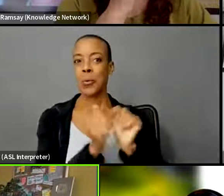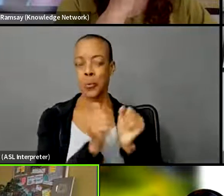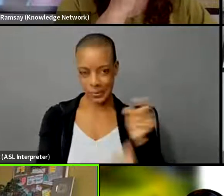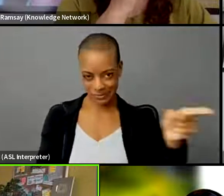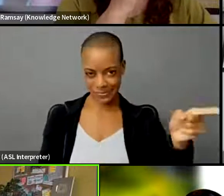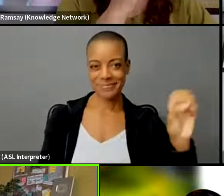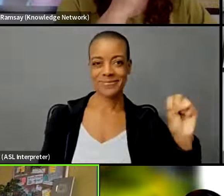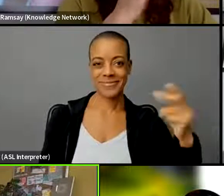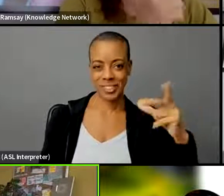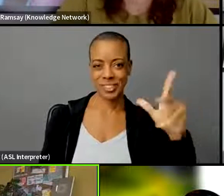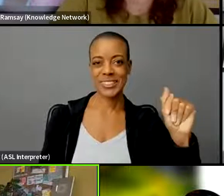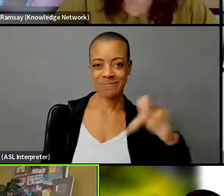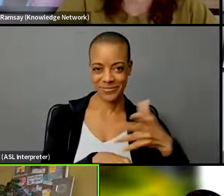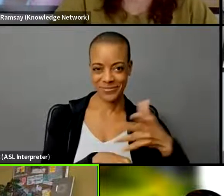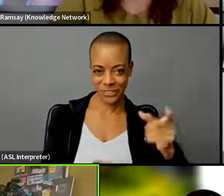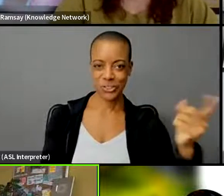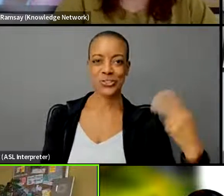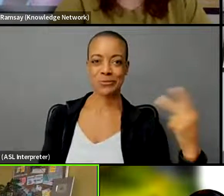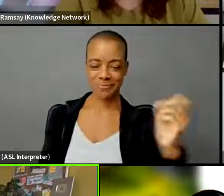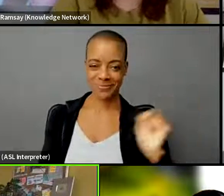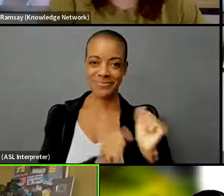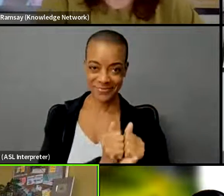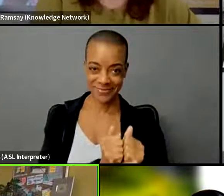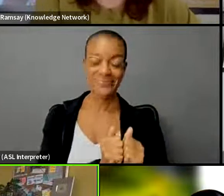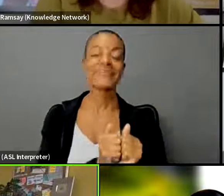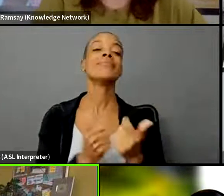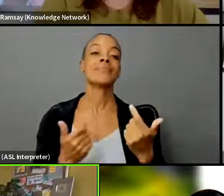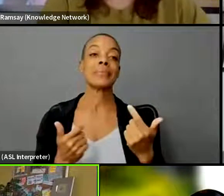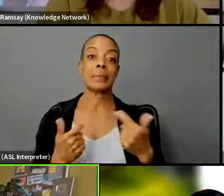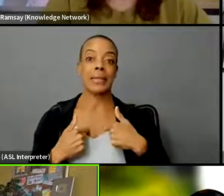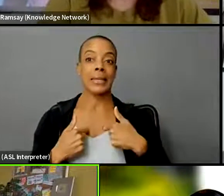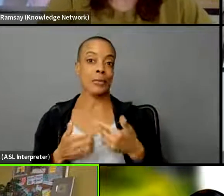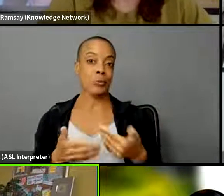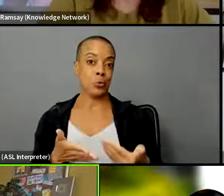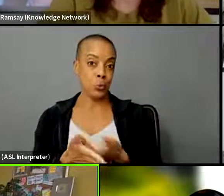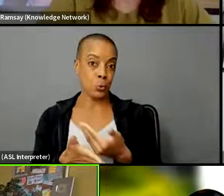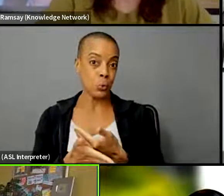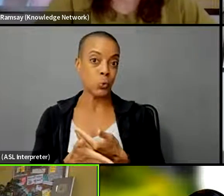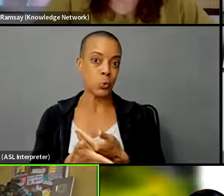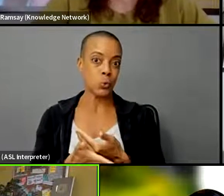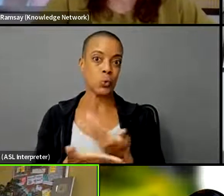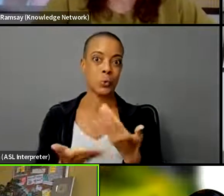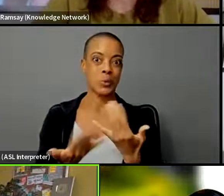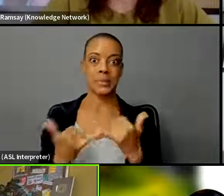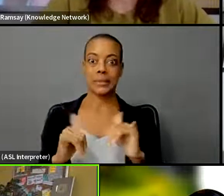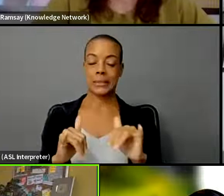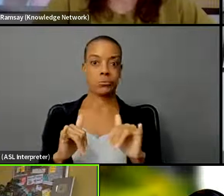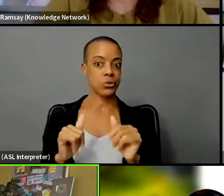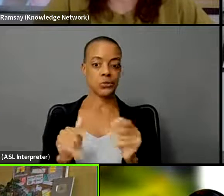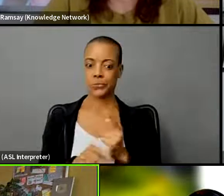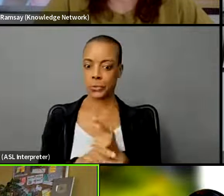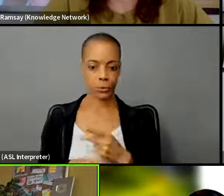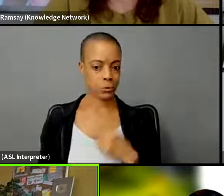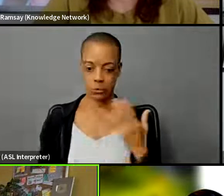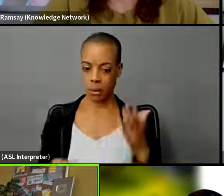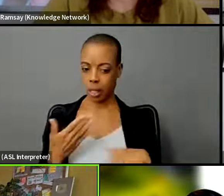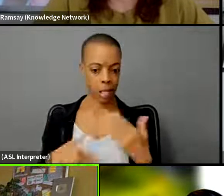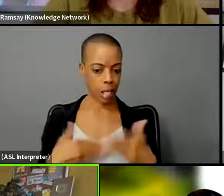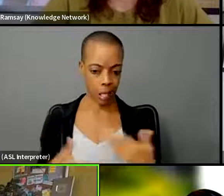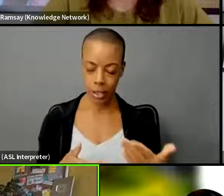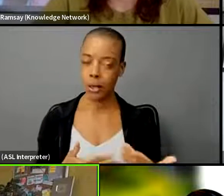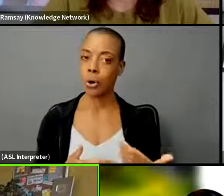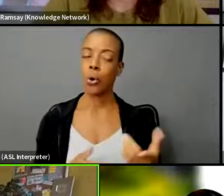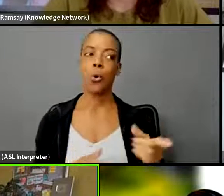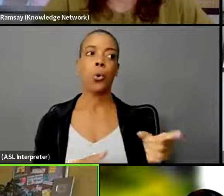And, that I will say as an emerging, or someone who was really just figuring this genre out, it was so wonderful to